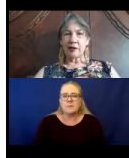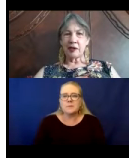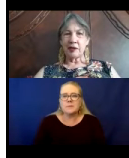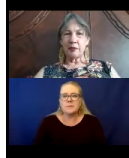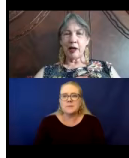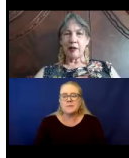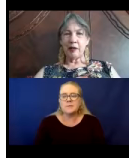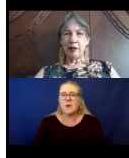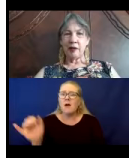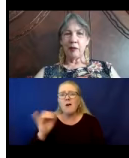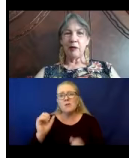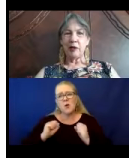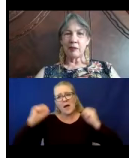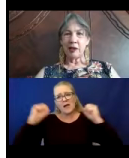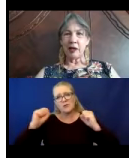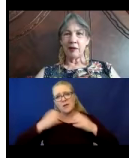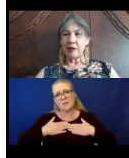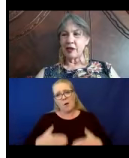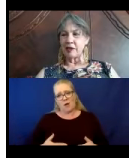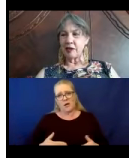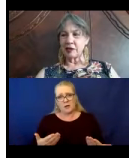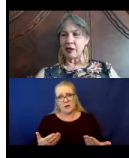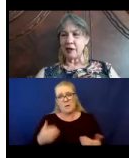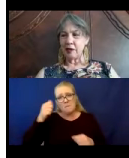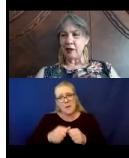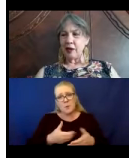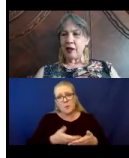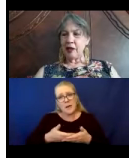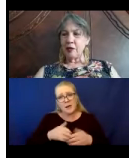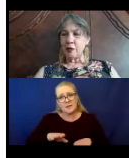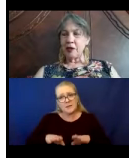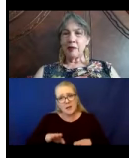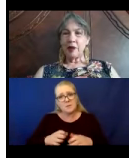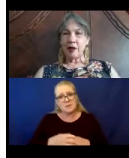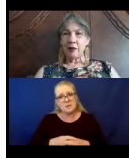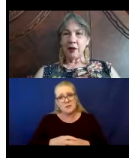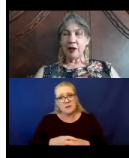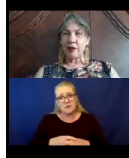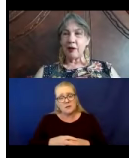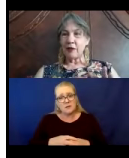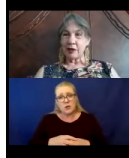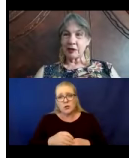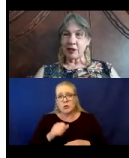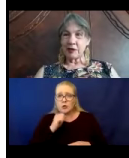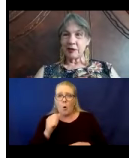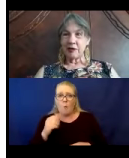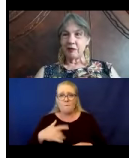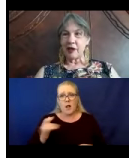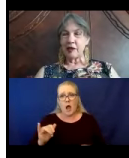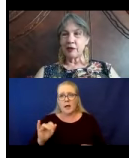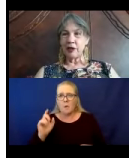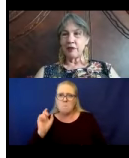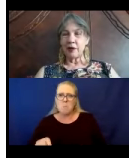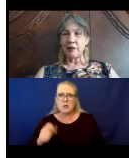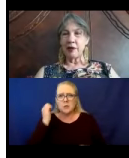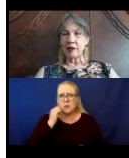And exercise your body. Baby steps count, as Anastacia said. Don't be intimidated when you hear, oh, you have to exercise 5